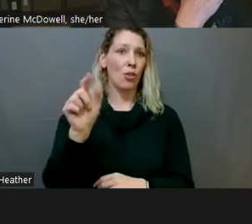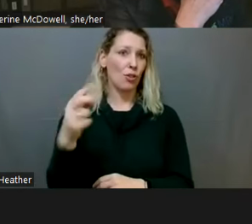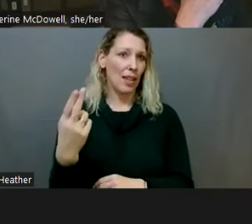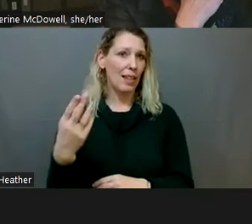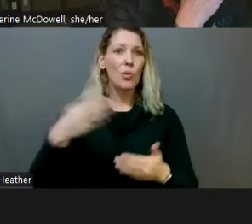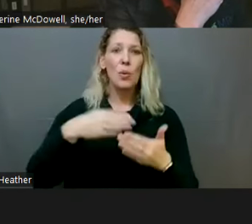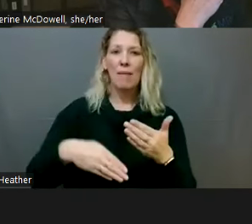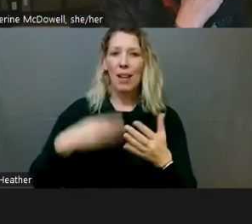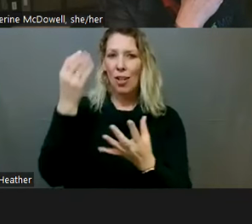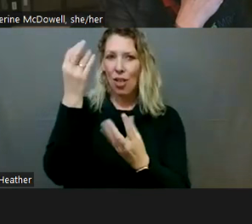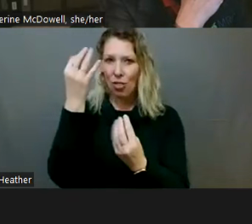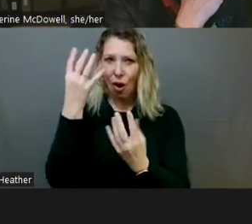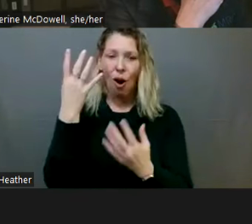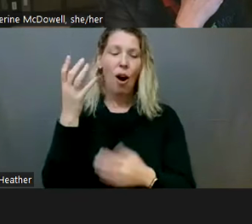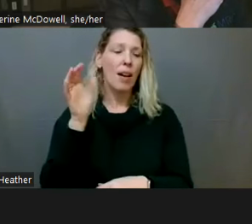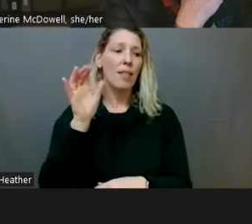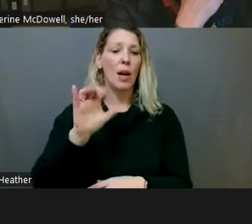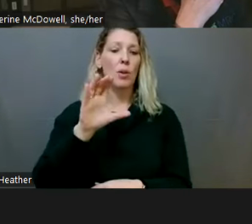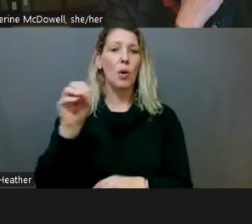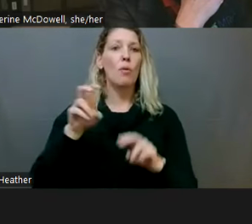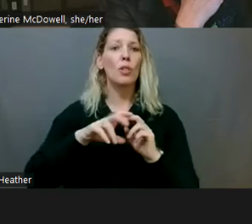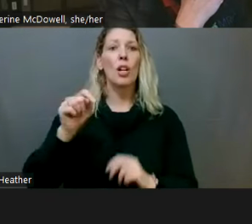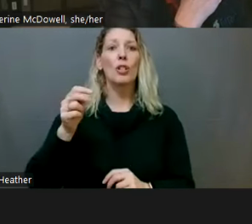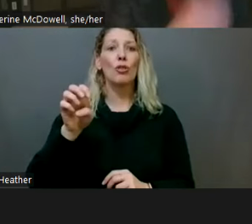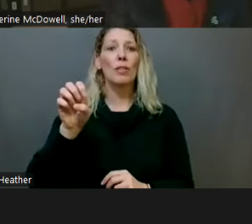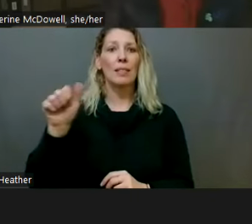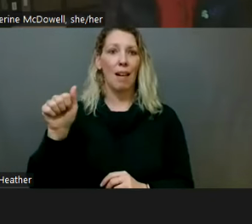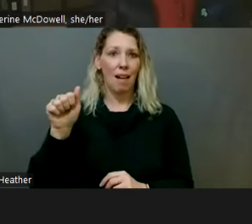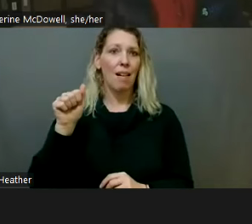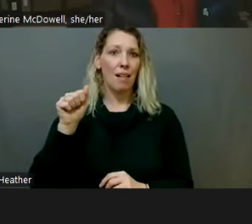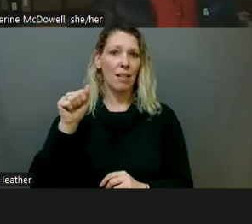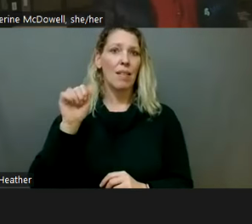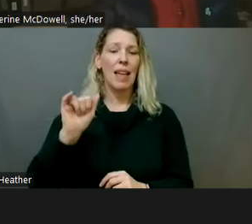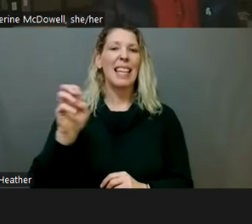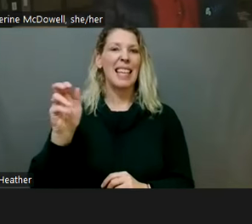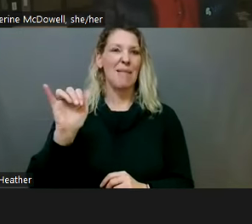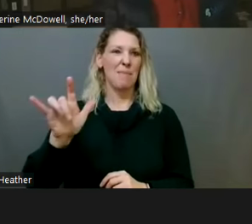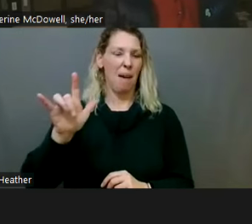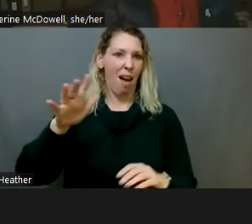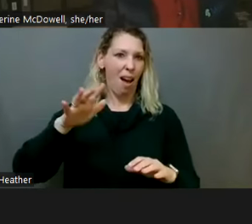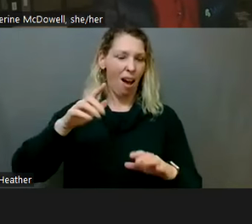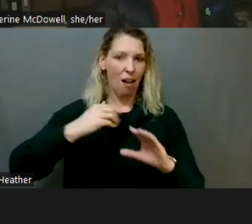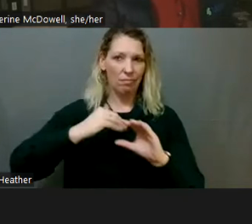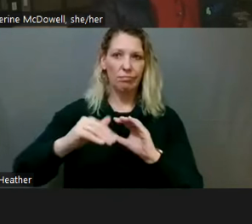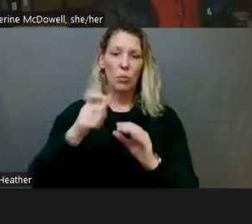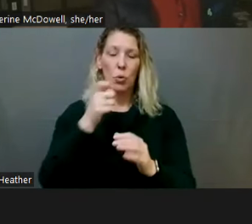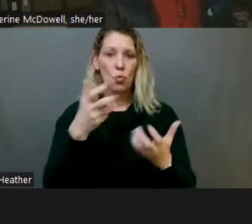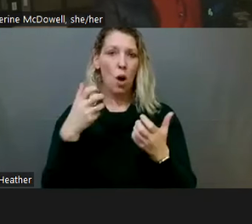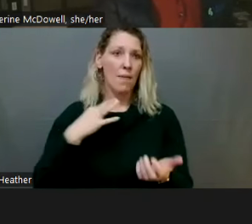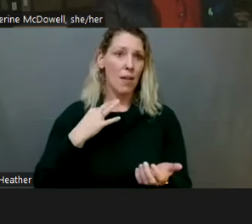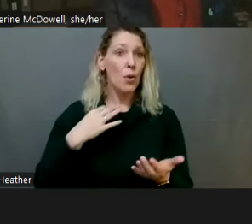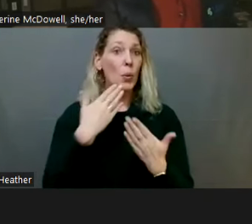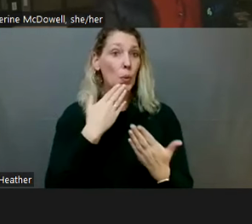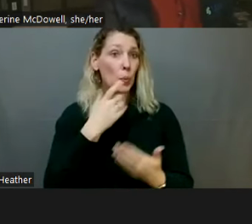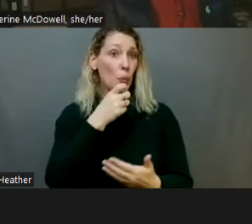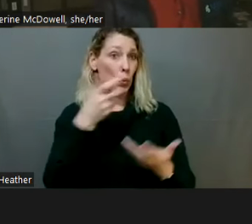finish the thought that Co-Chair Tirsa started on, there's an email that went around asking for members to volunteer. Thank you to those who